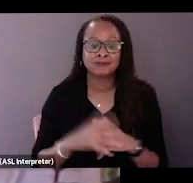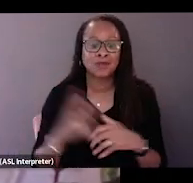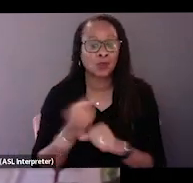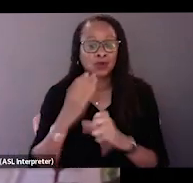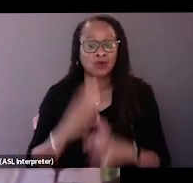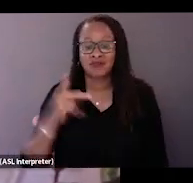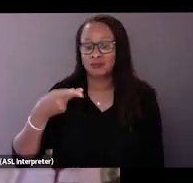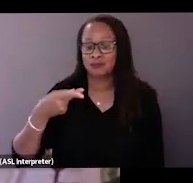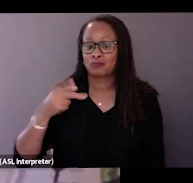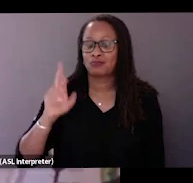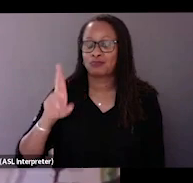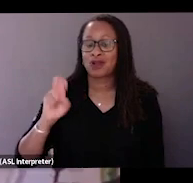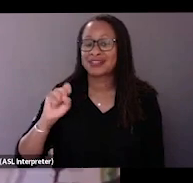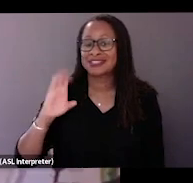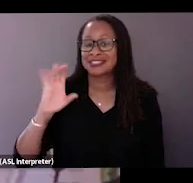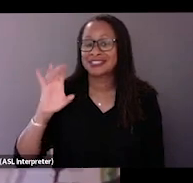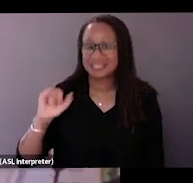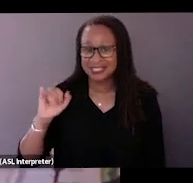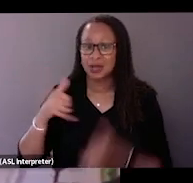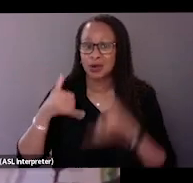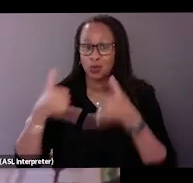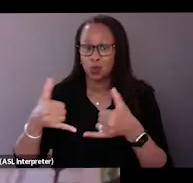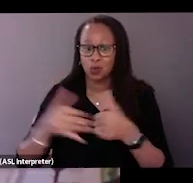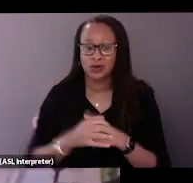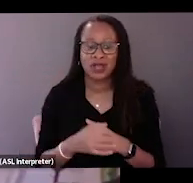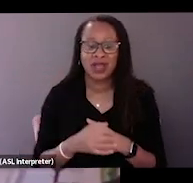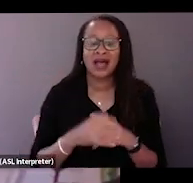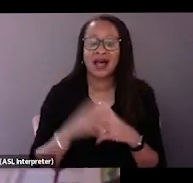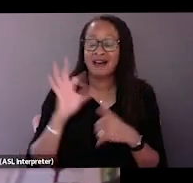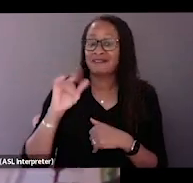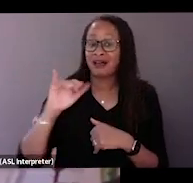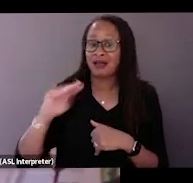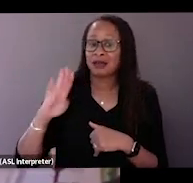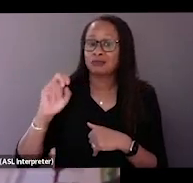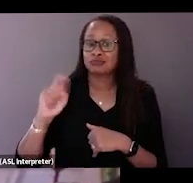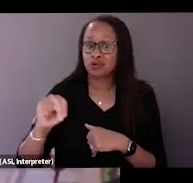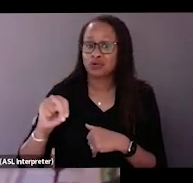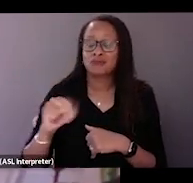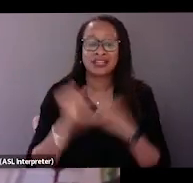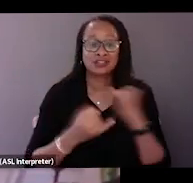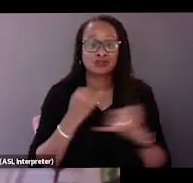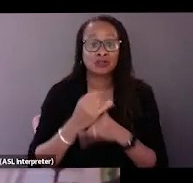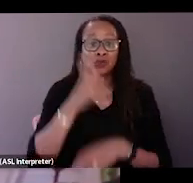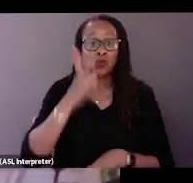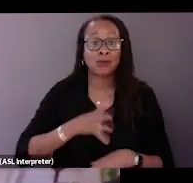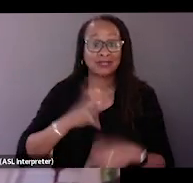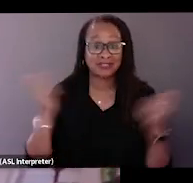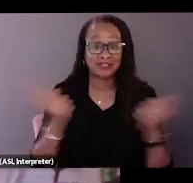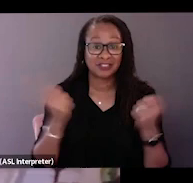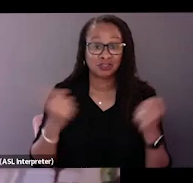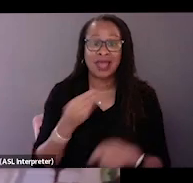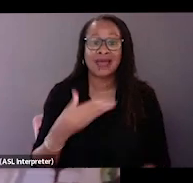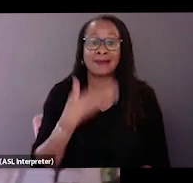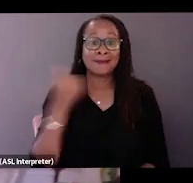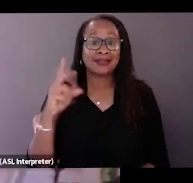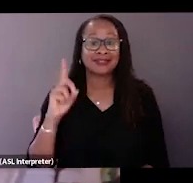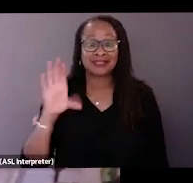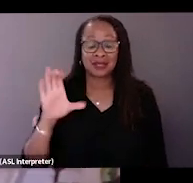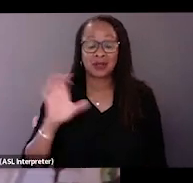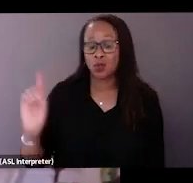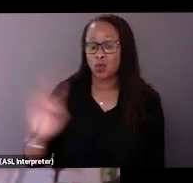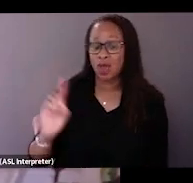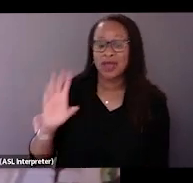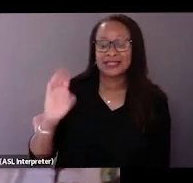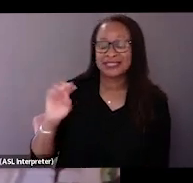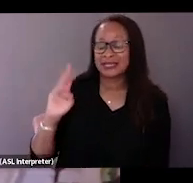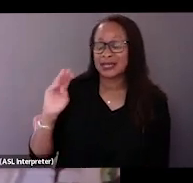of the Viprasci Award, Flying Broom International Women's Film Festival, and Best Documentary at Cinema